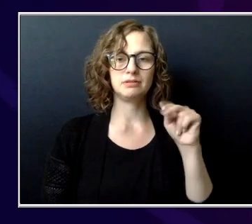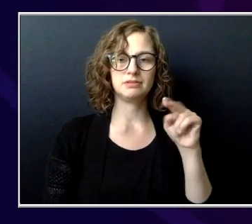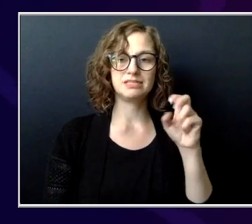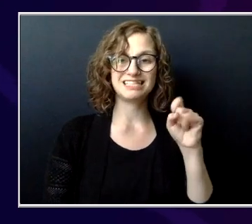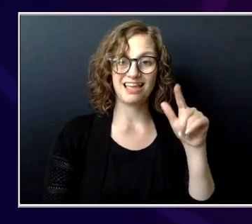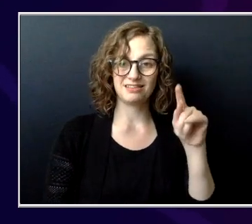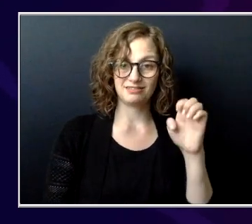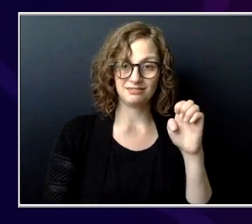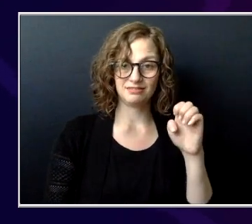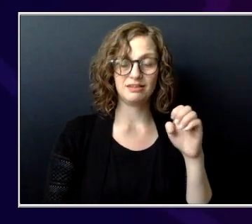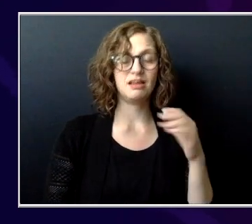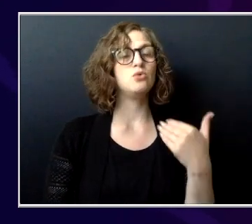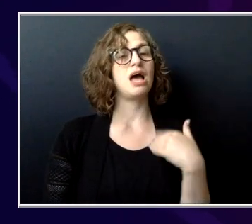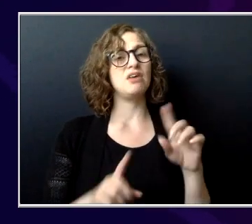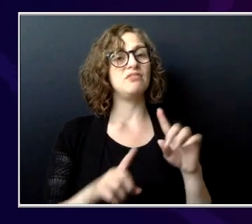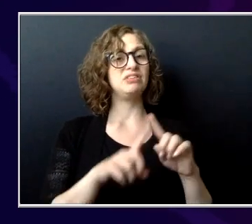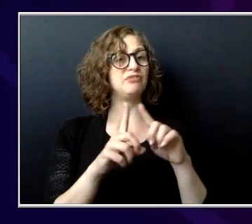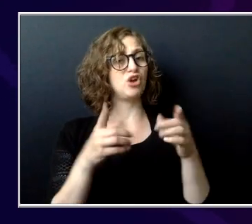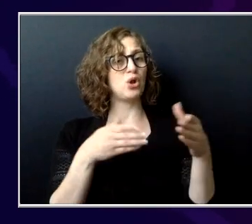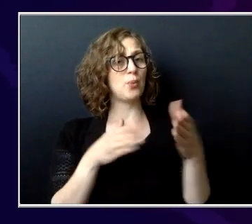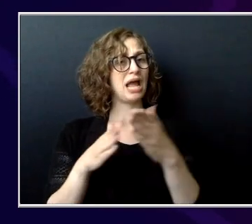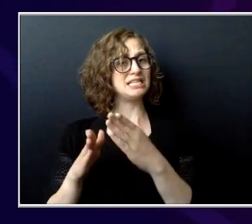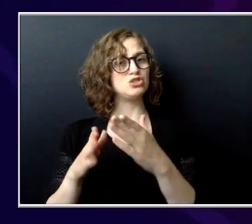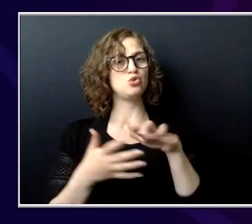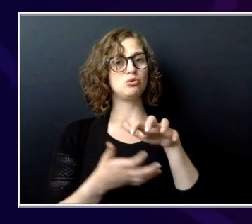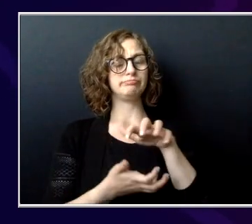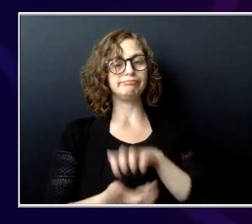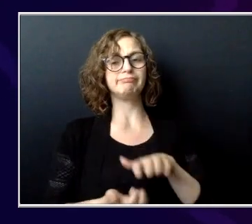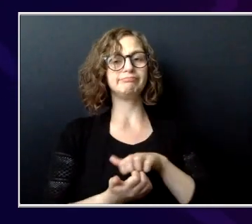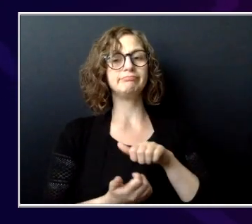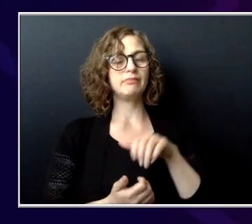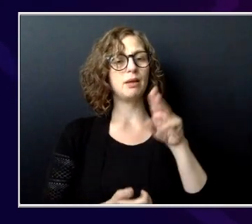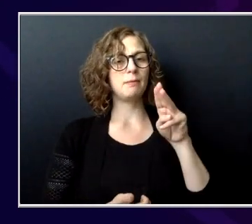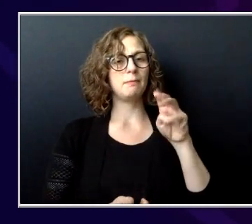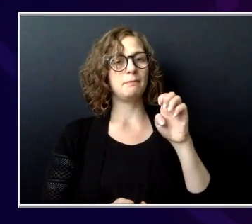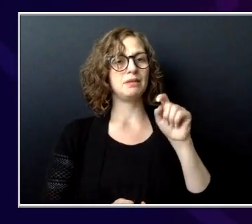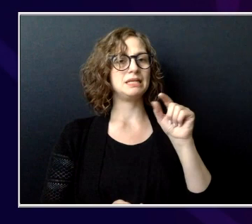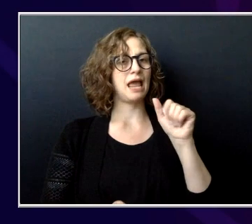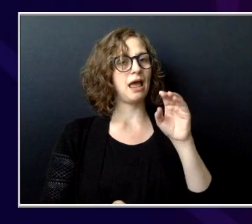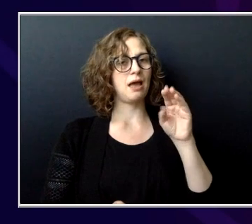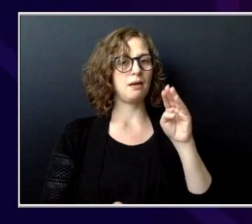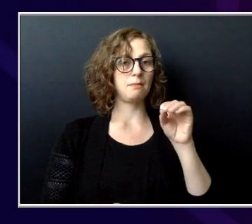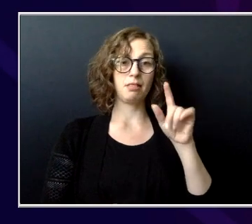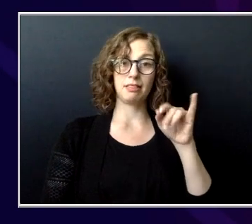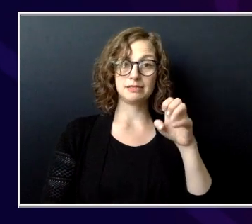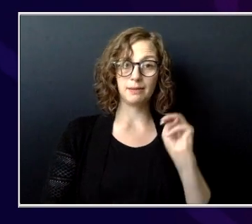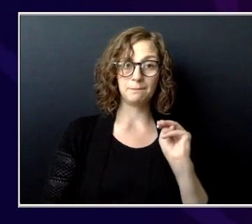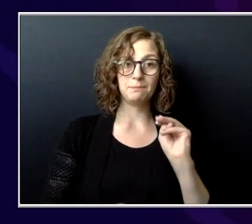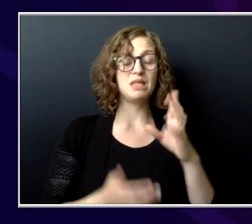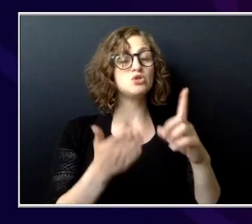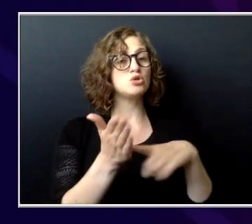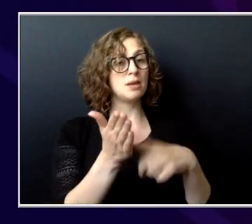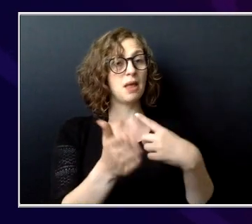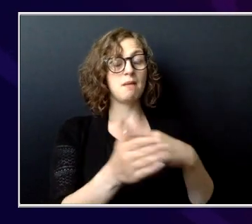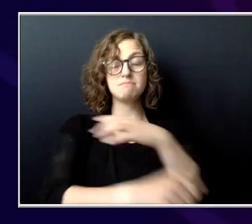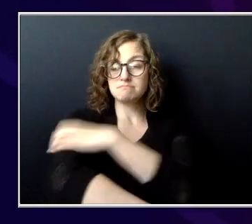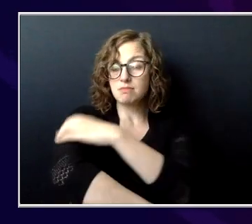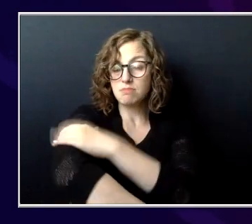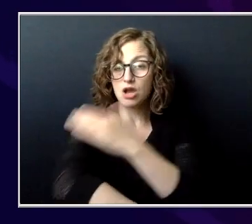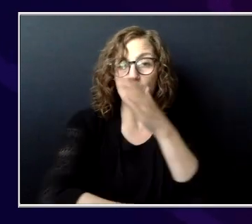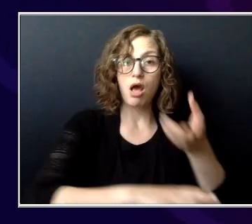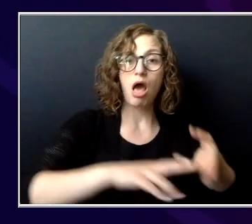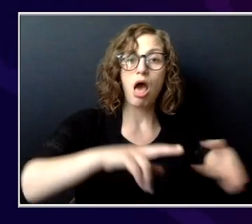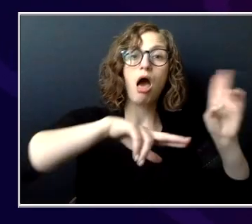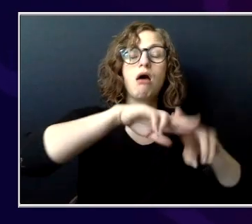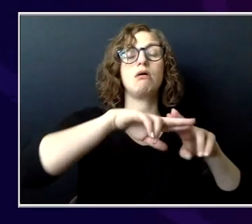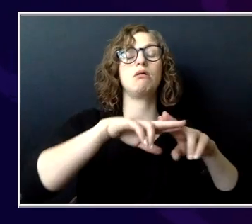So sometimes it'll try to shift the type of metabolism it's doing. A lot of times you'll see things like blood pressure go up. You'll see changes in coagulation. You'll